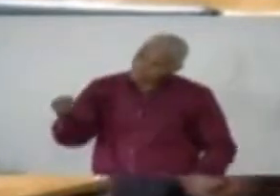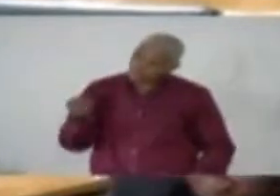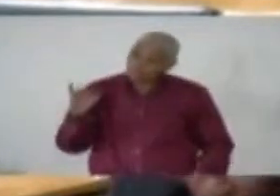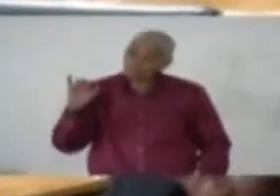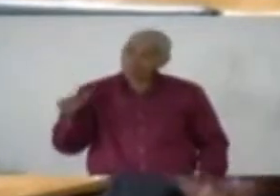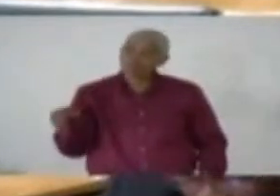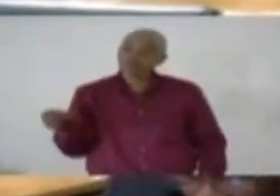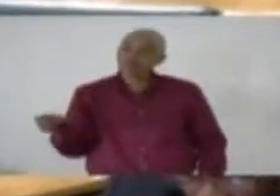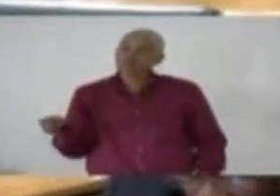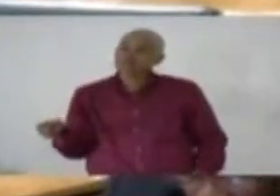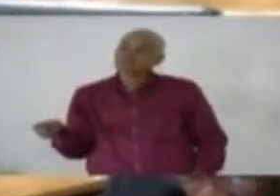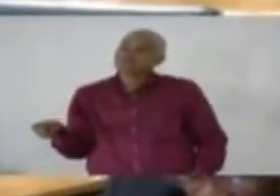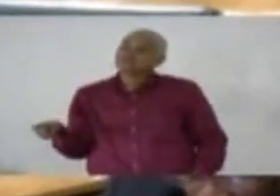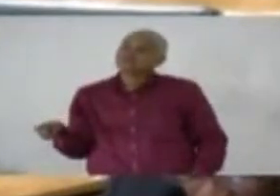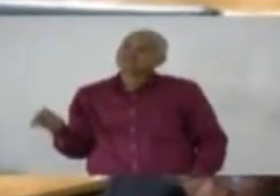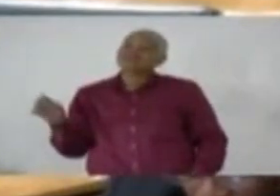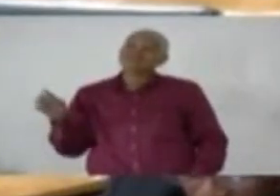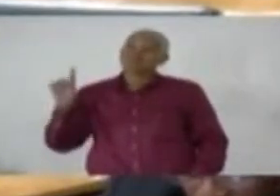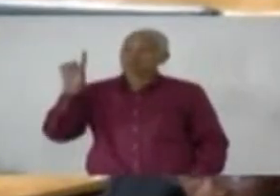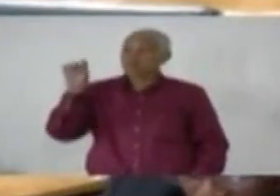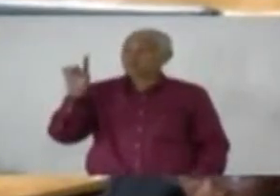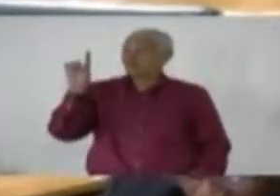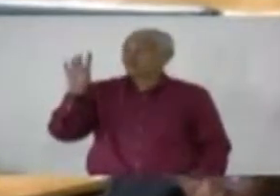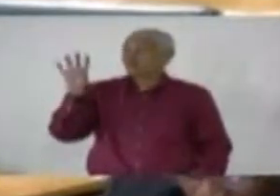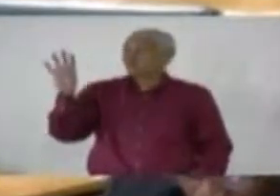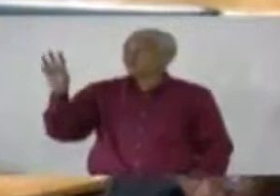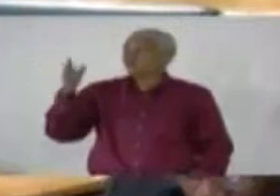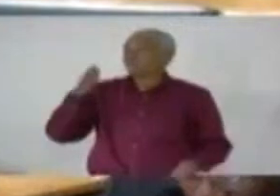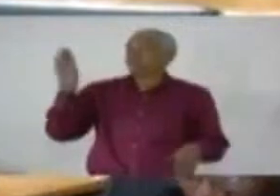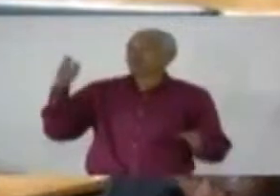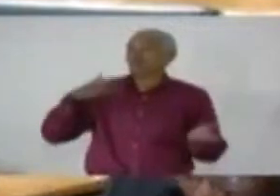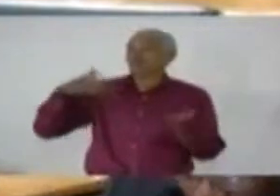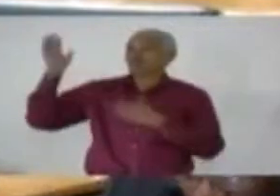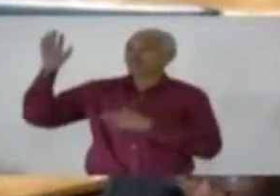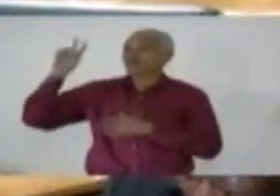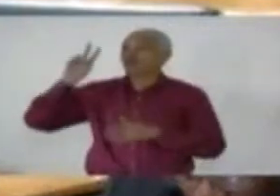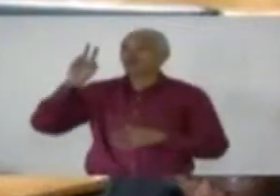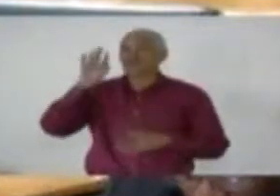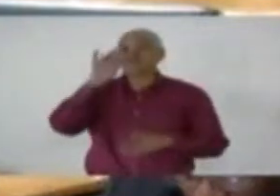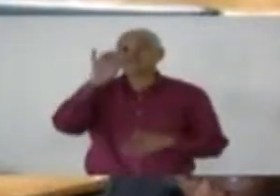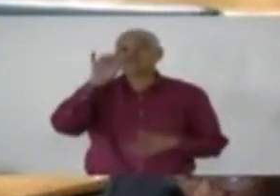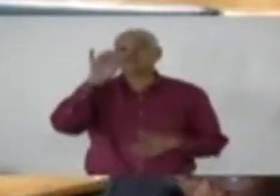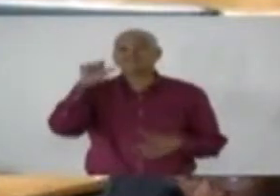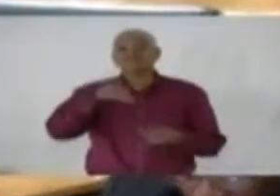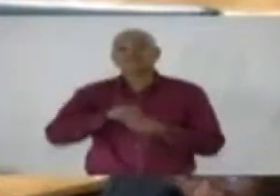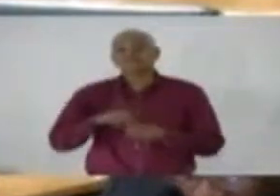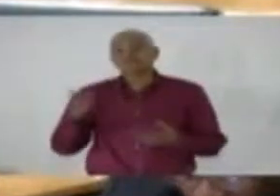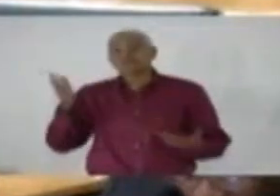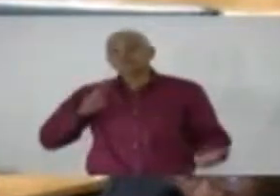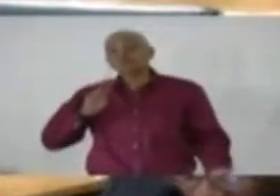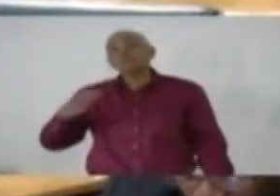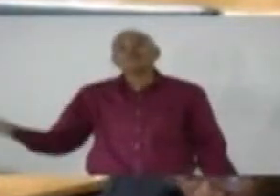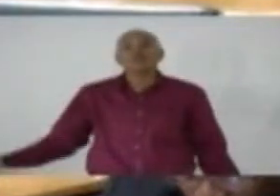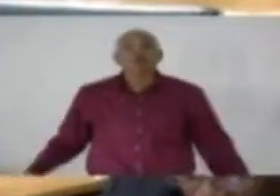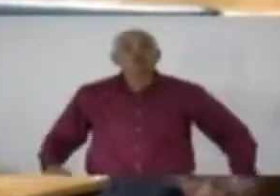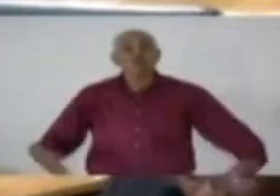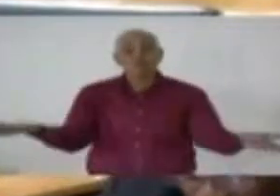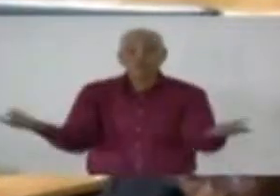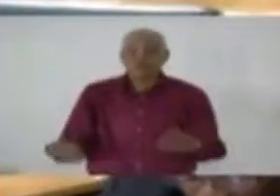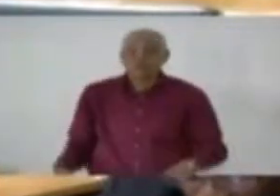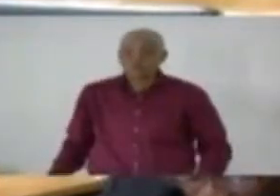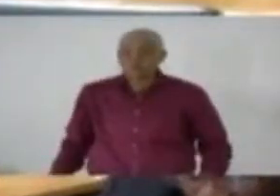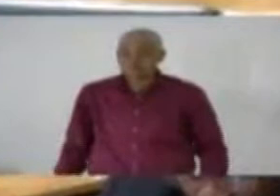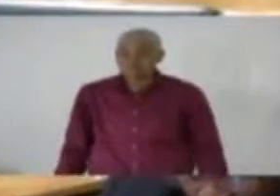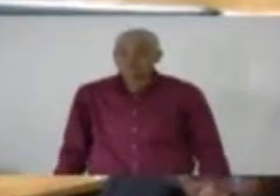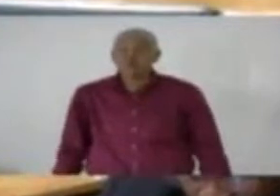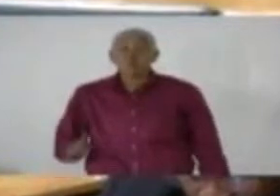dwarfs the mere $1.441 billion that we export. So you can see we're in trouble. That single item